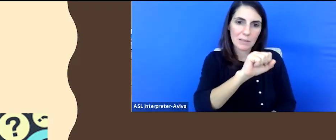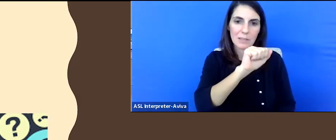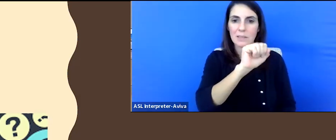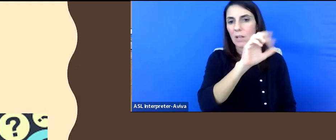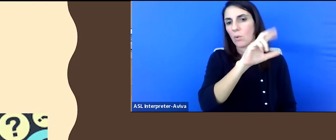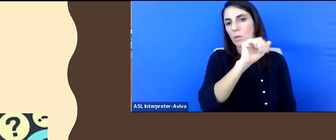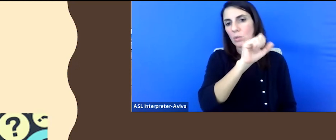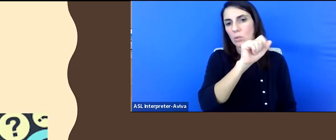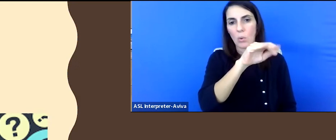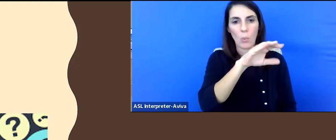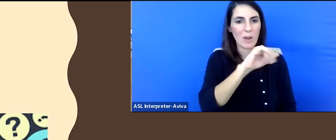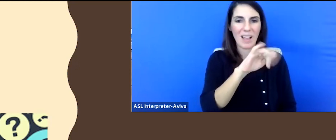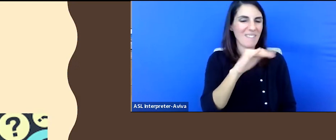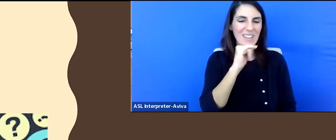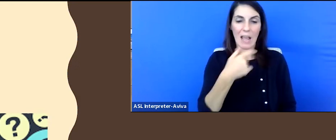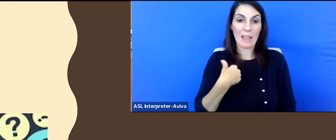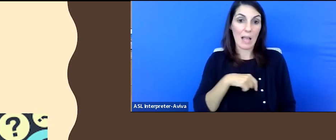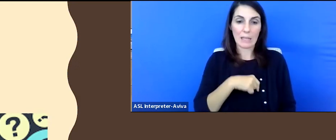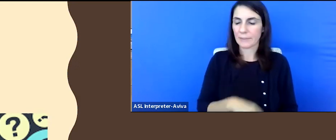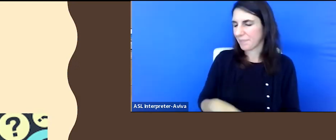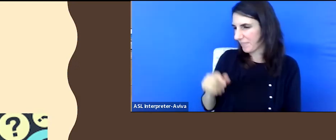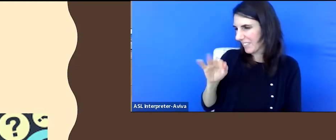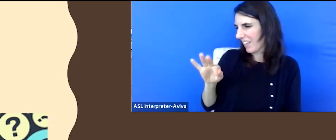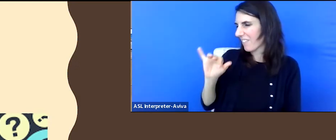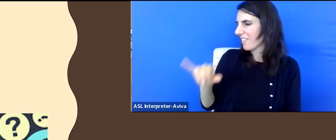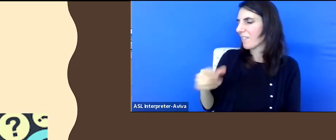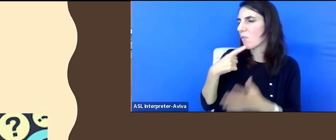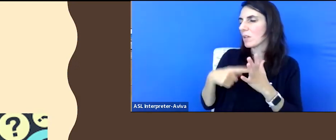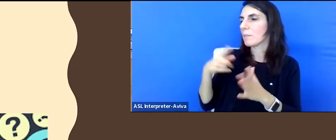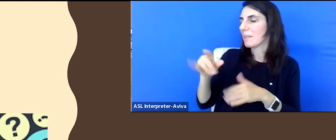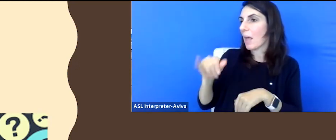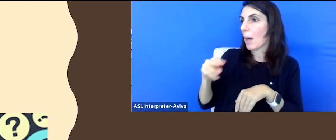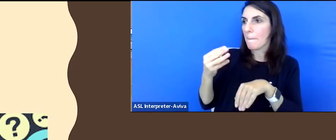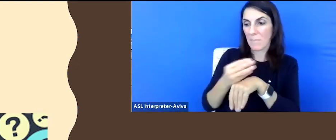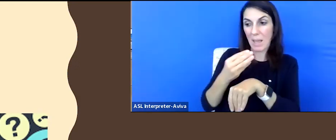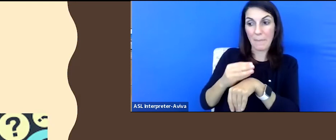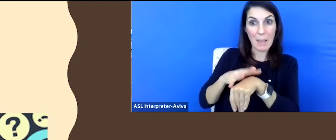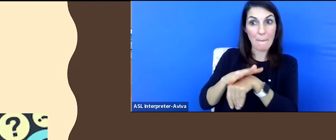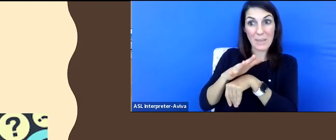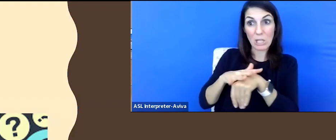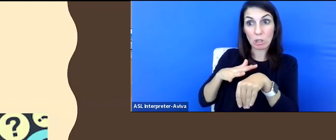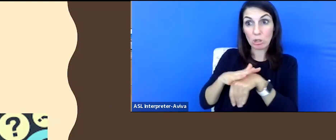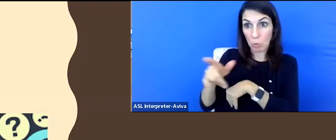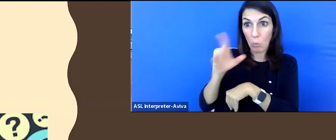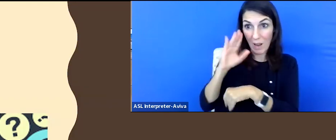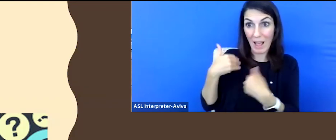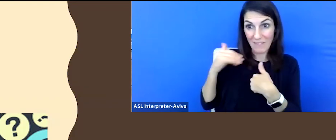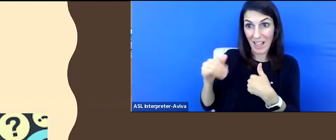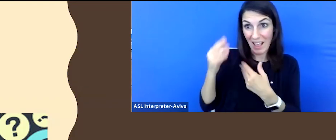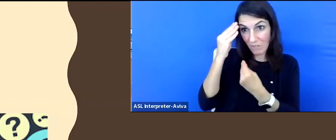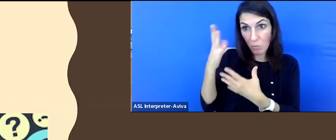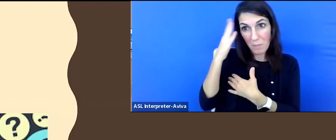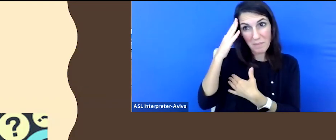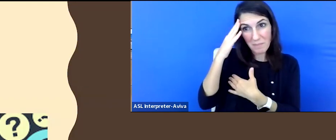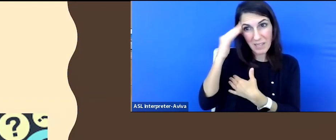us. Now, what if it's like Miami Beach? Would you have that information even though it's its own